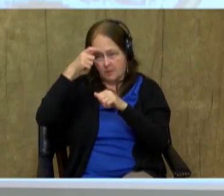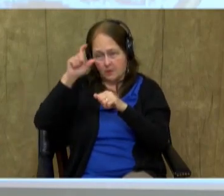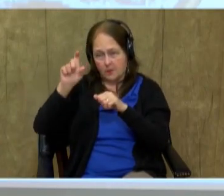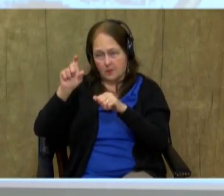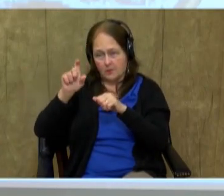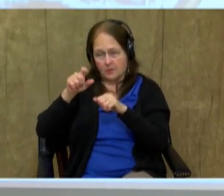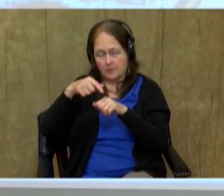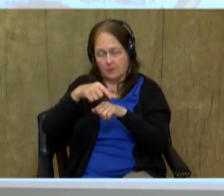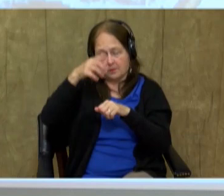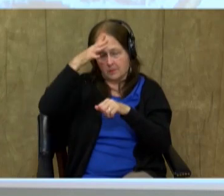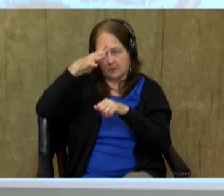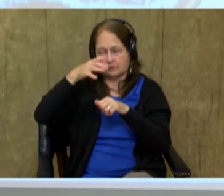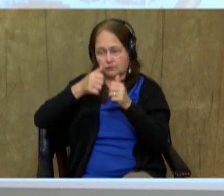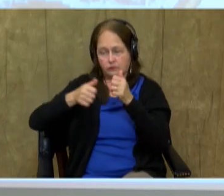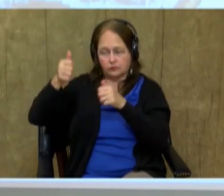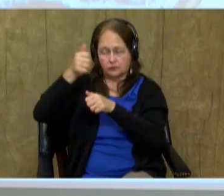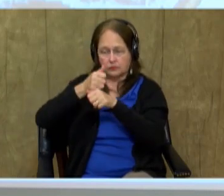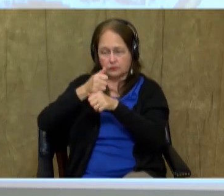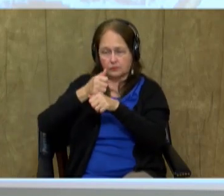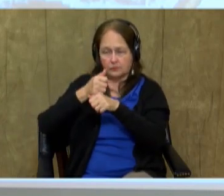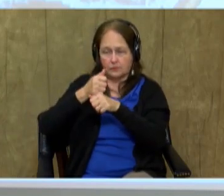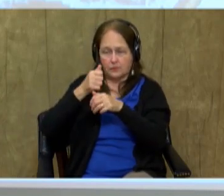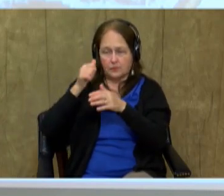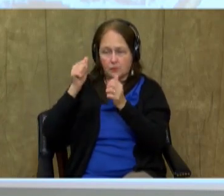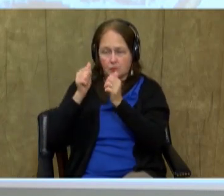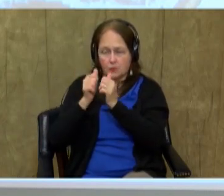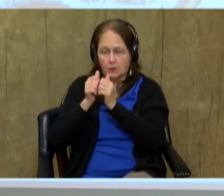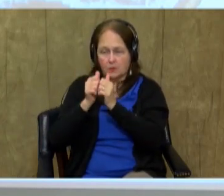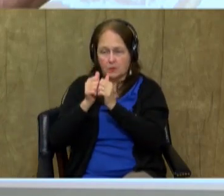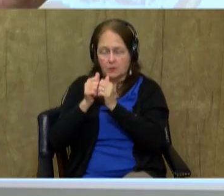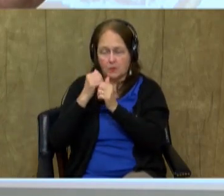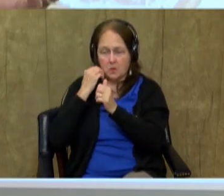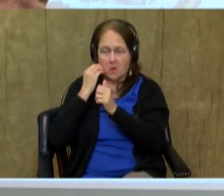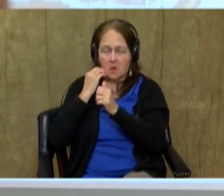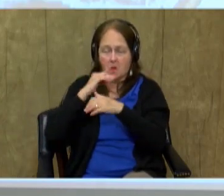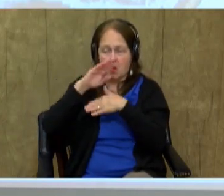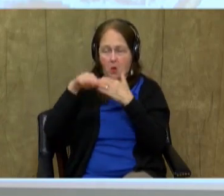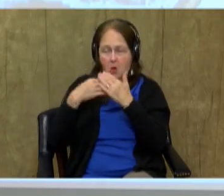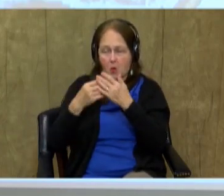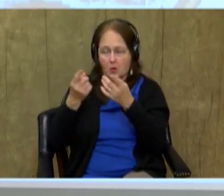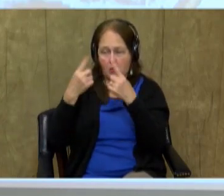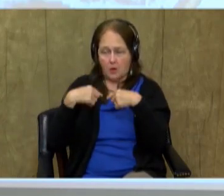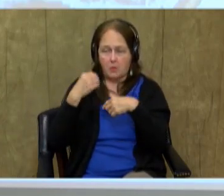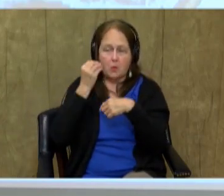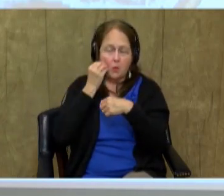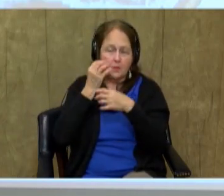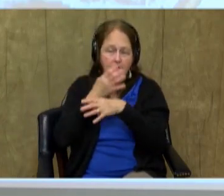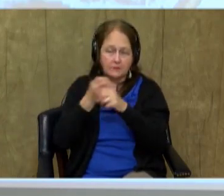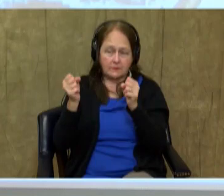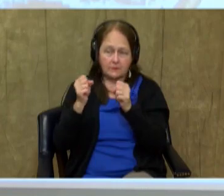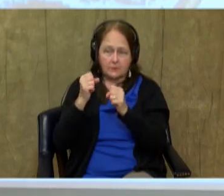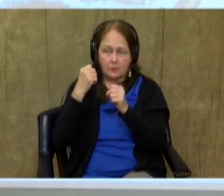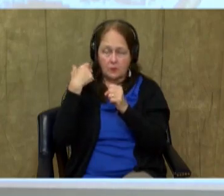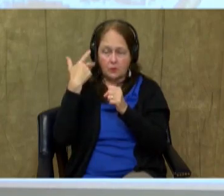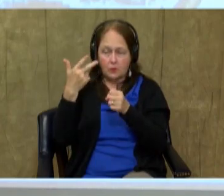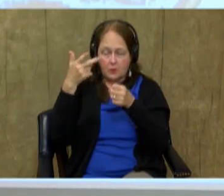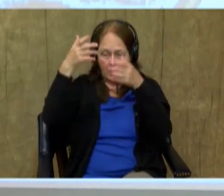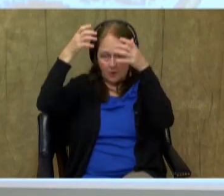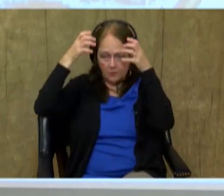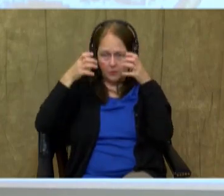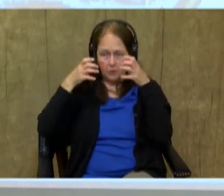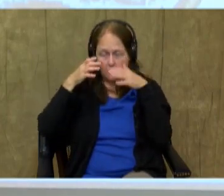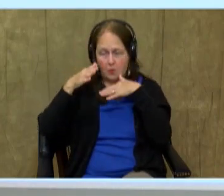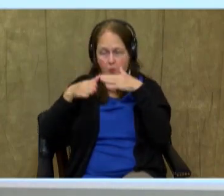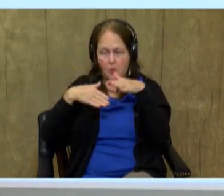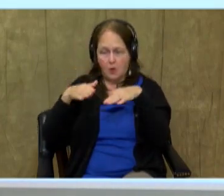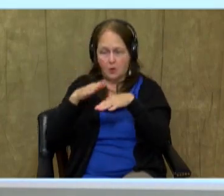the commander has to be able to rendezvous back up with them so that then they all come home safely. So 3 astronauts, but only 2 get to walk on